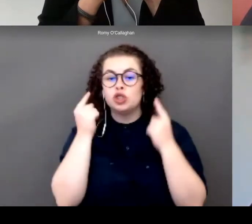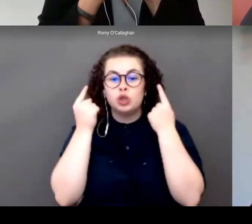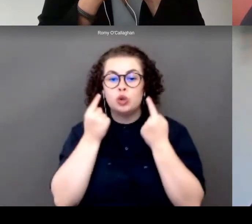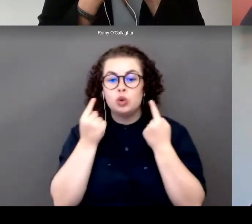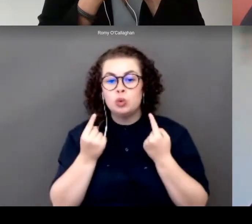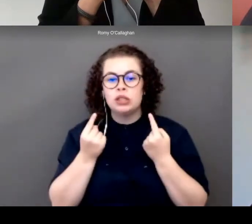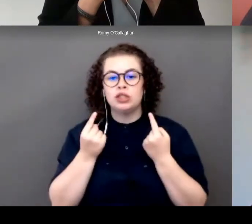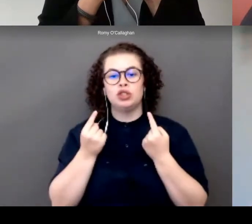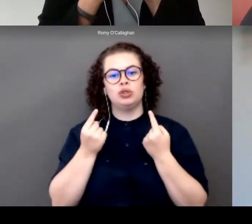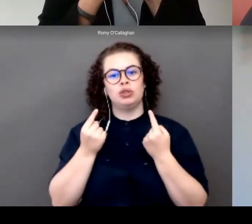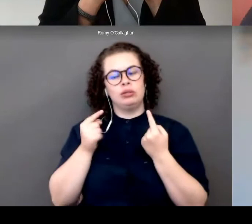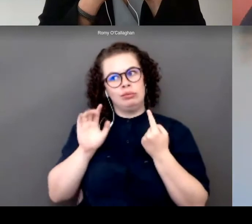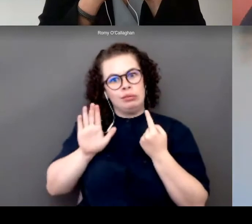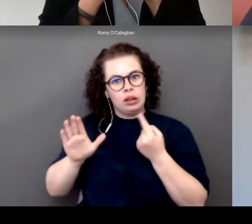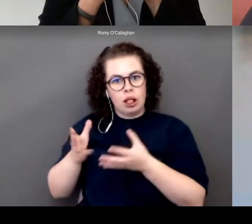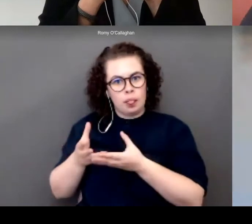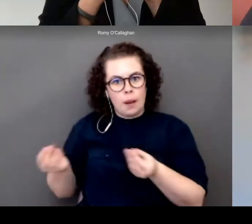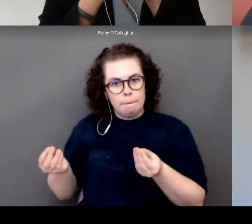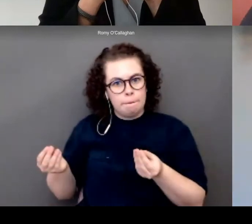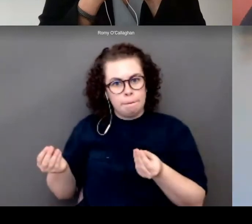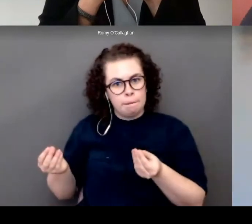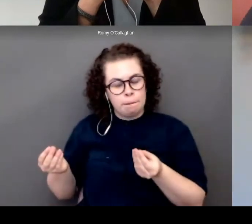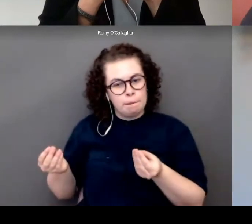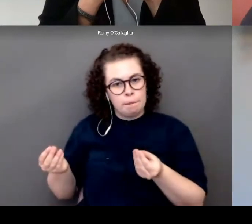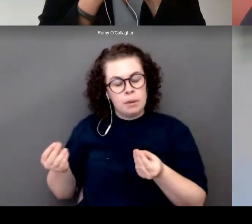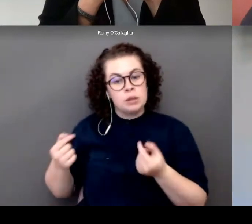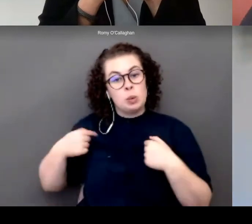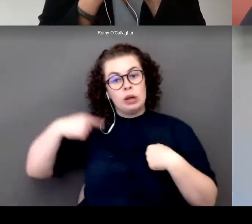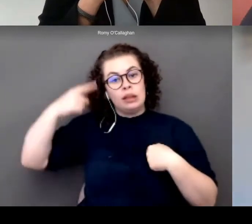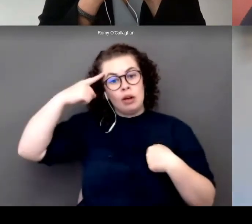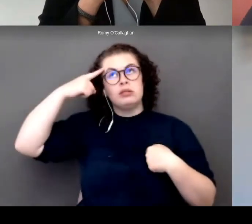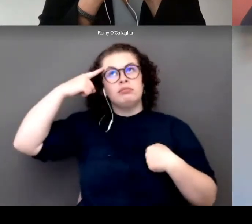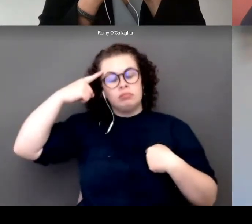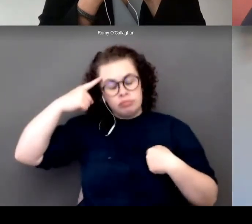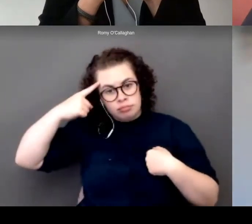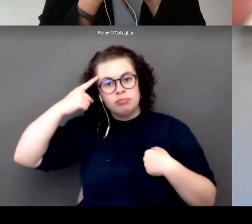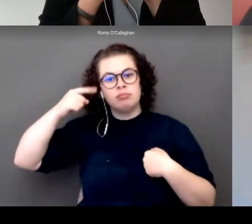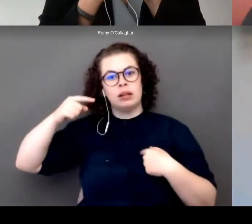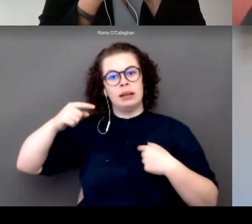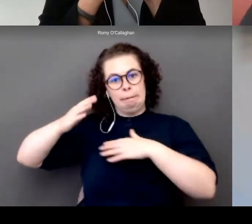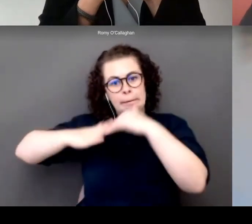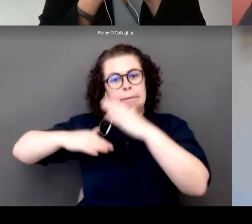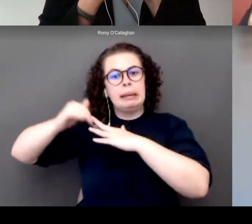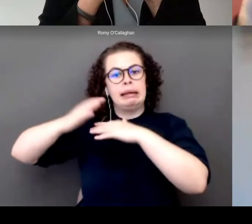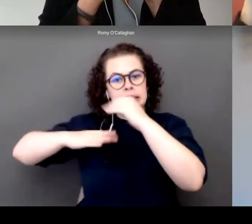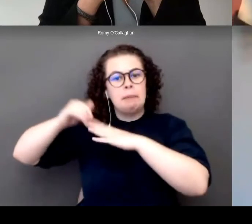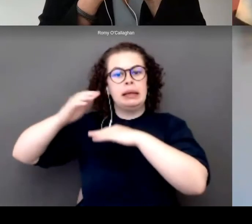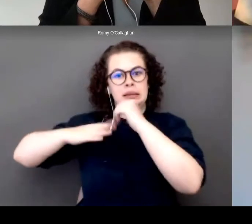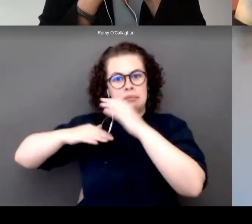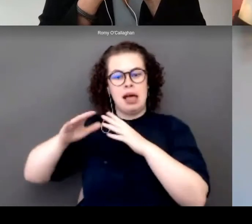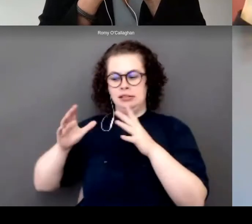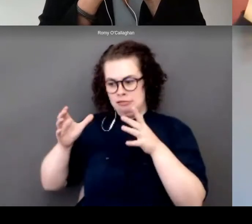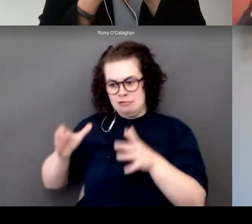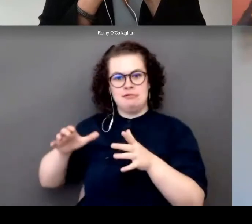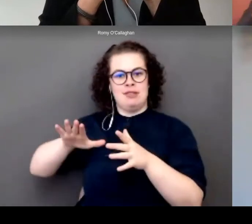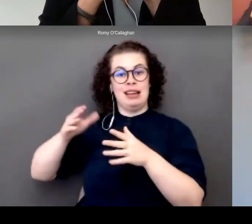application of an augmented reality of the Jewish quarter that is rebuilt. So now the citizens throughout